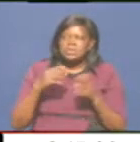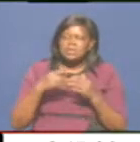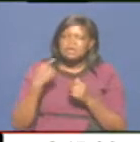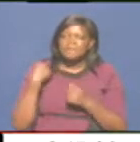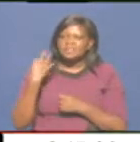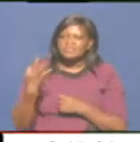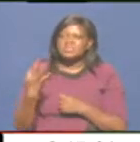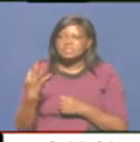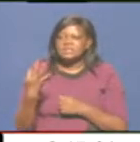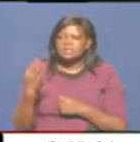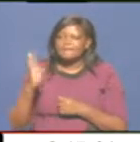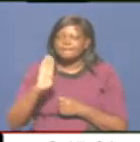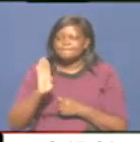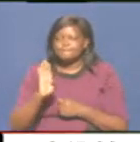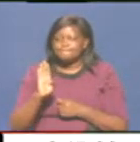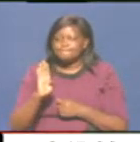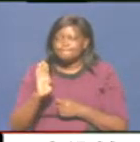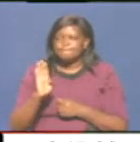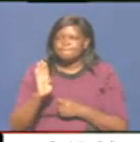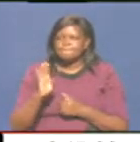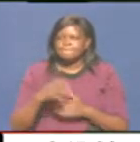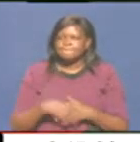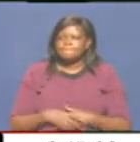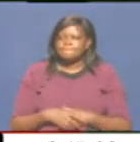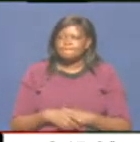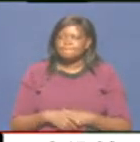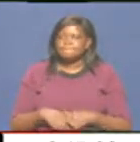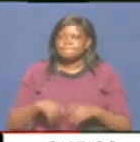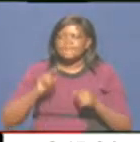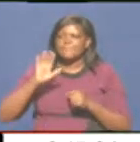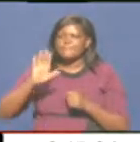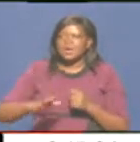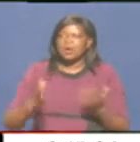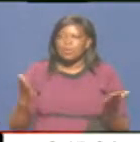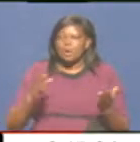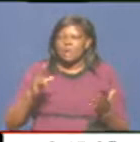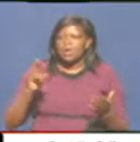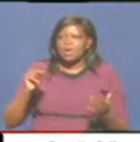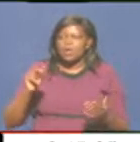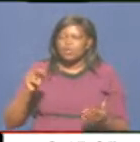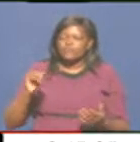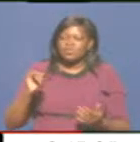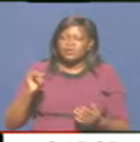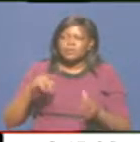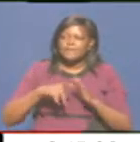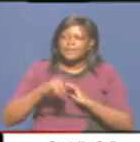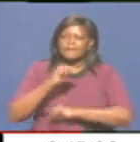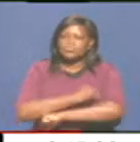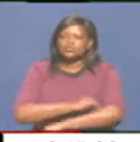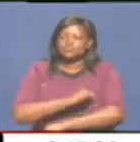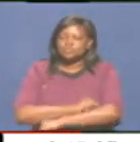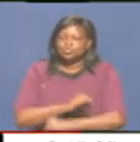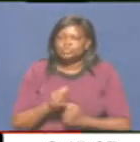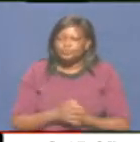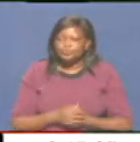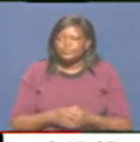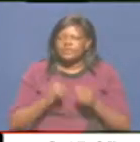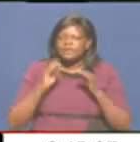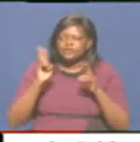is the blue sticker, and you will park at Gurubani Primary School. That is where you park. And if you're